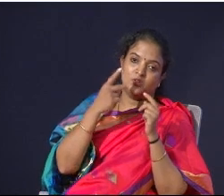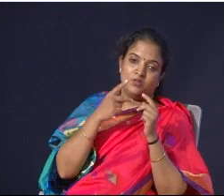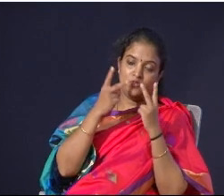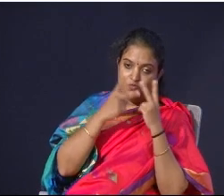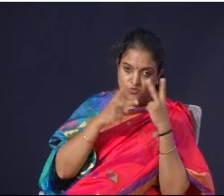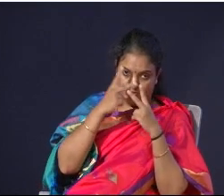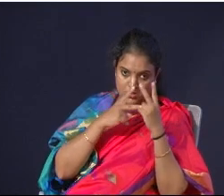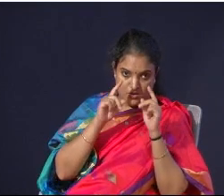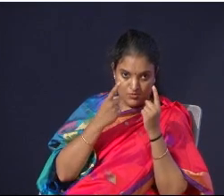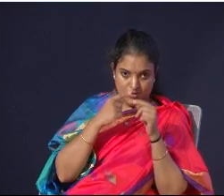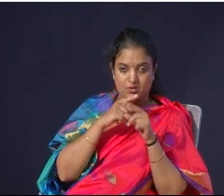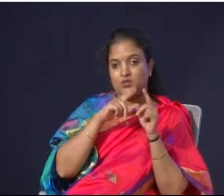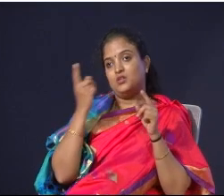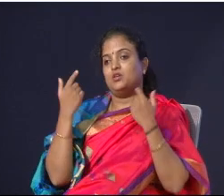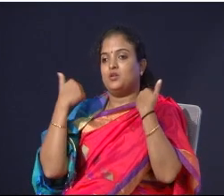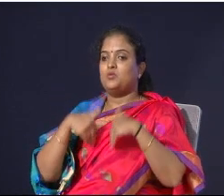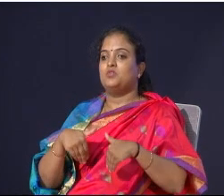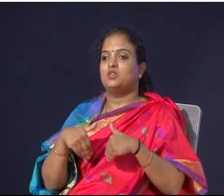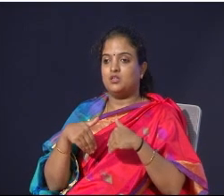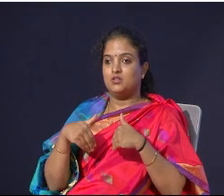it visually and then physically.